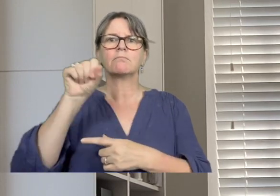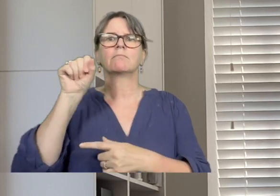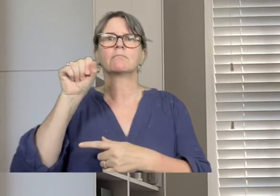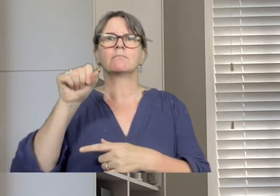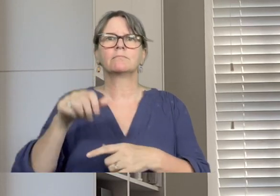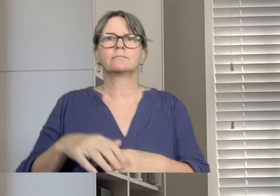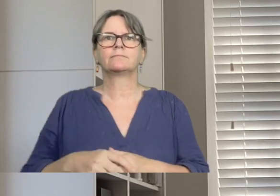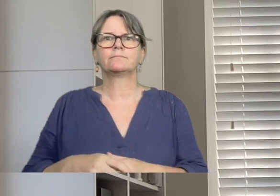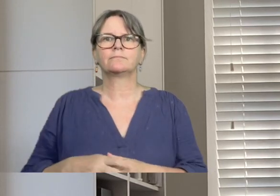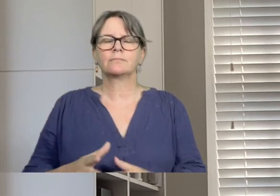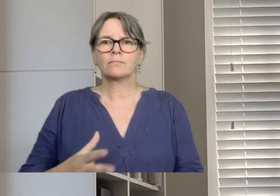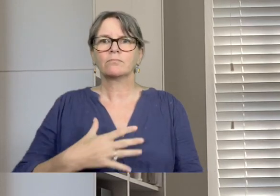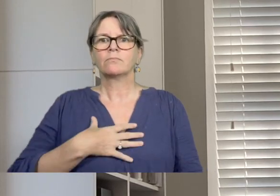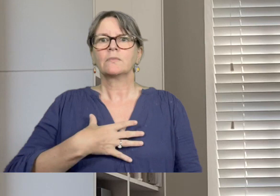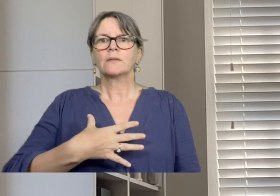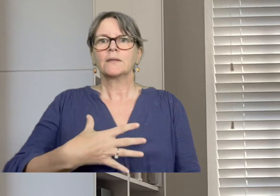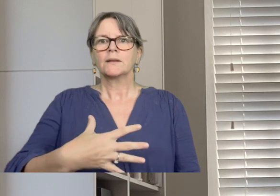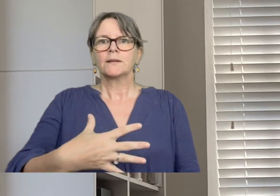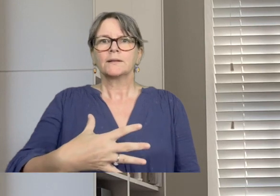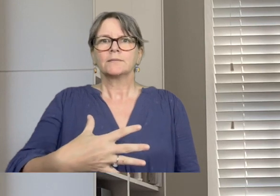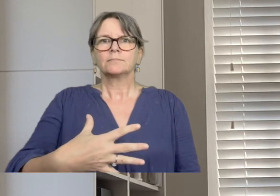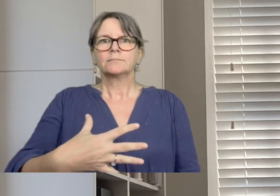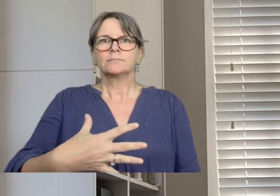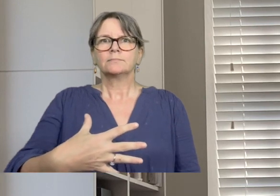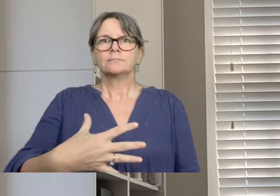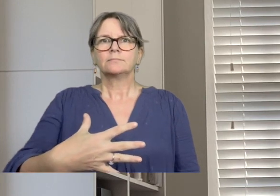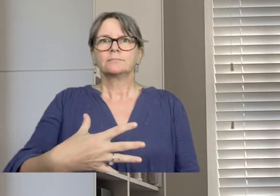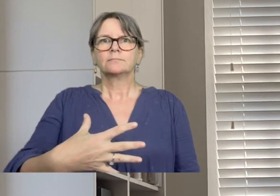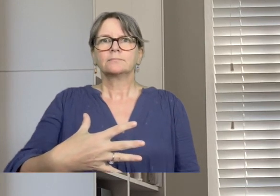up and away. We're going to breathe in